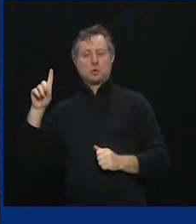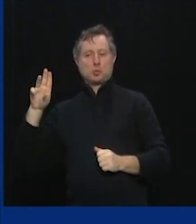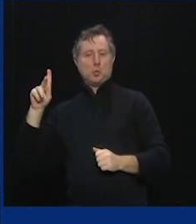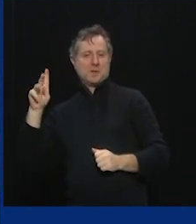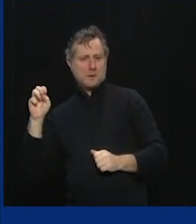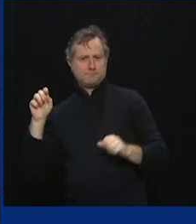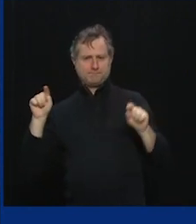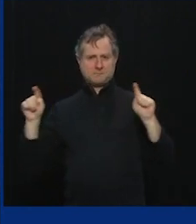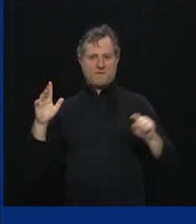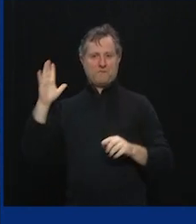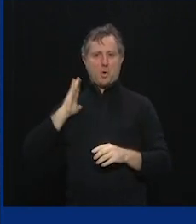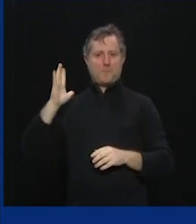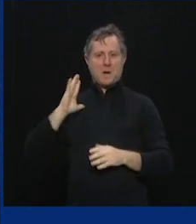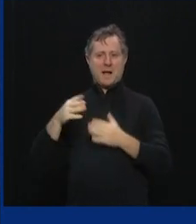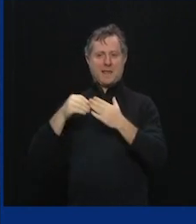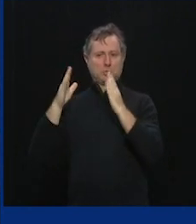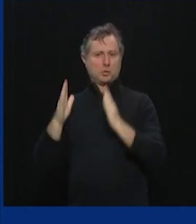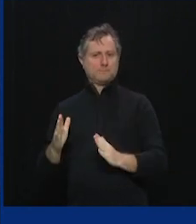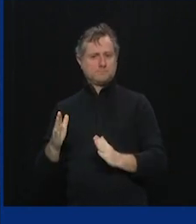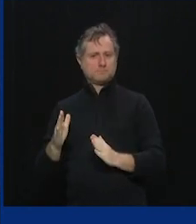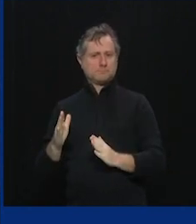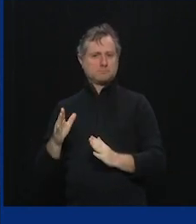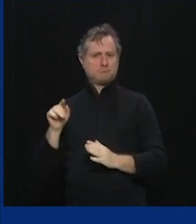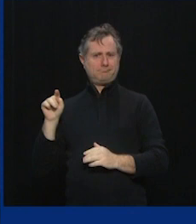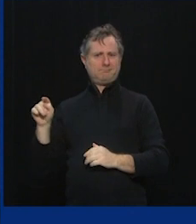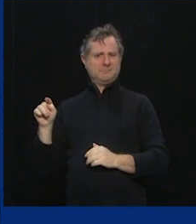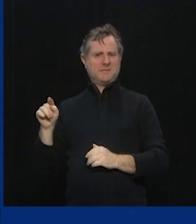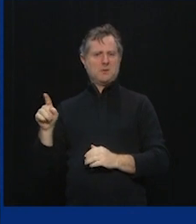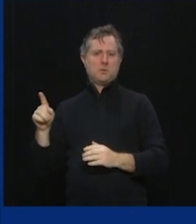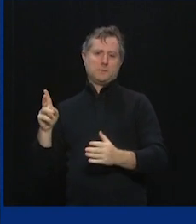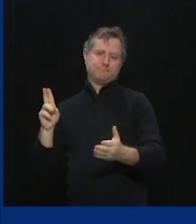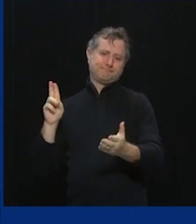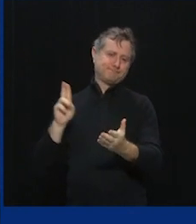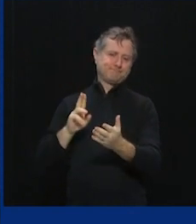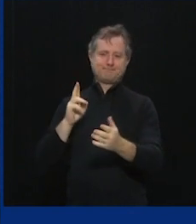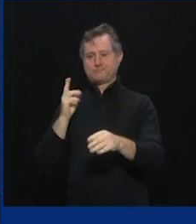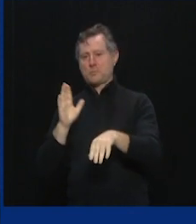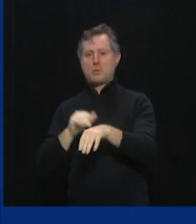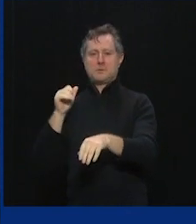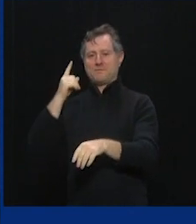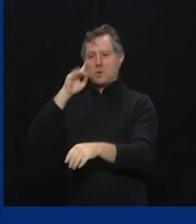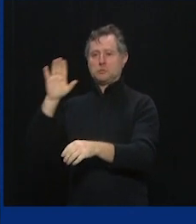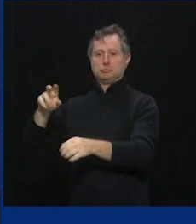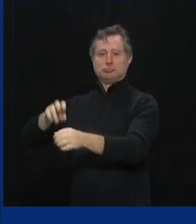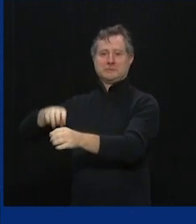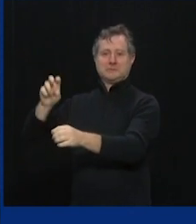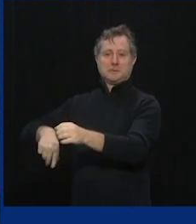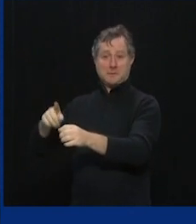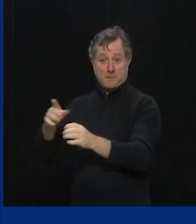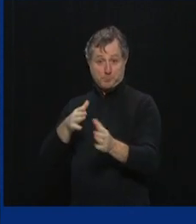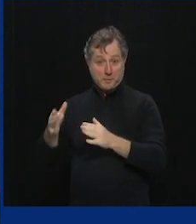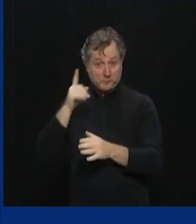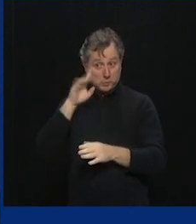leader. Some have called for his resignation. Do you plan for his resignation in any way, or?